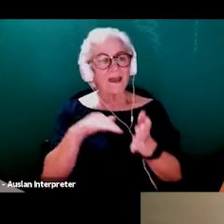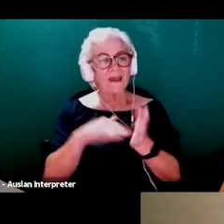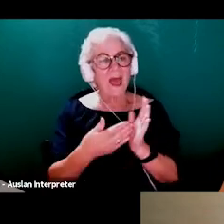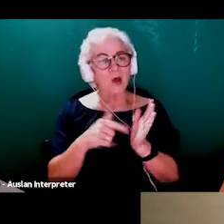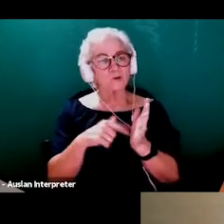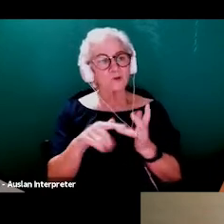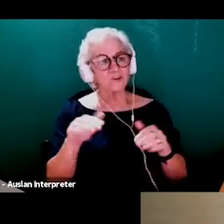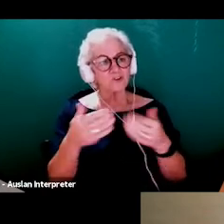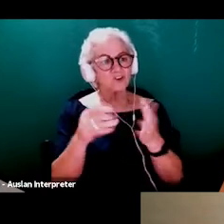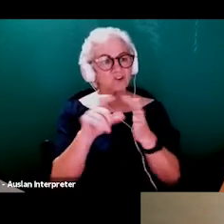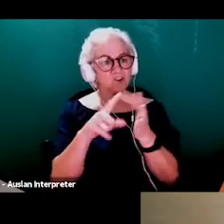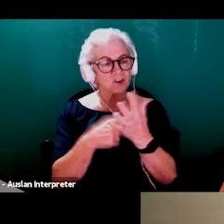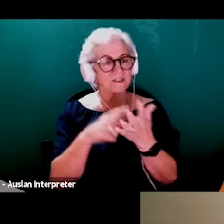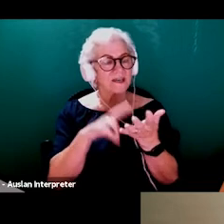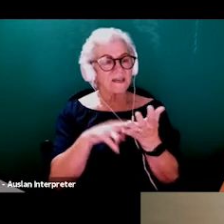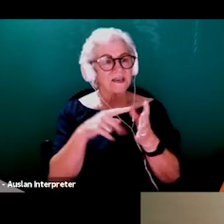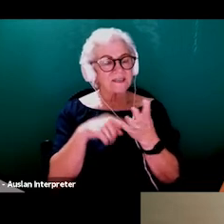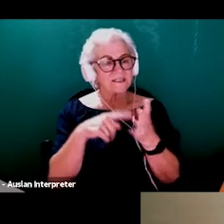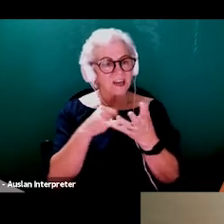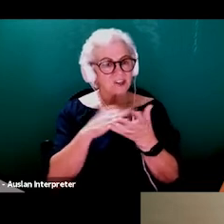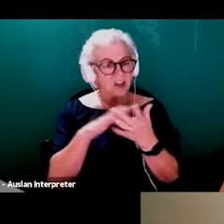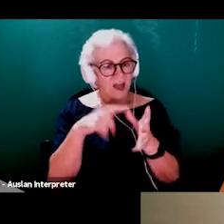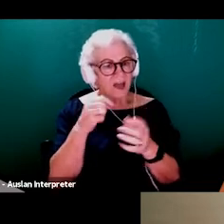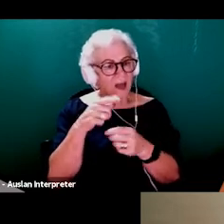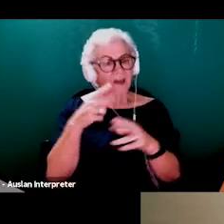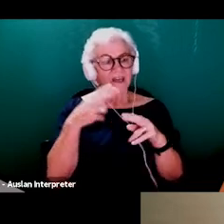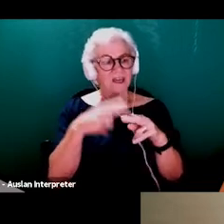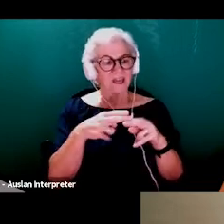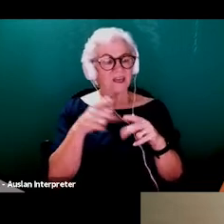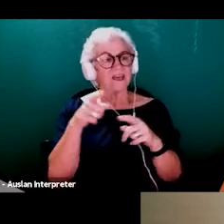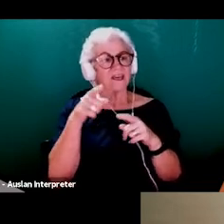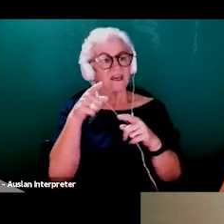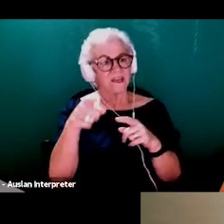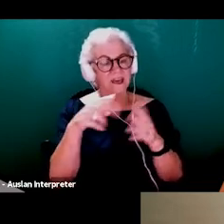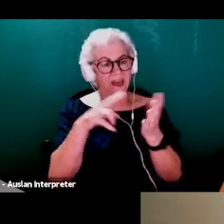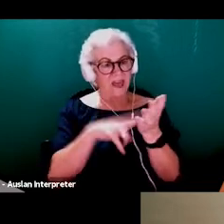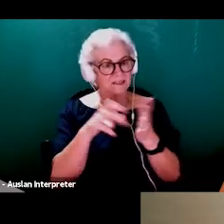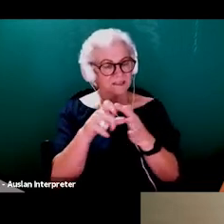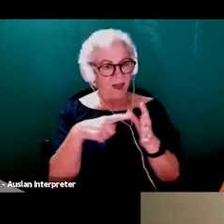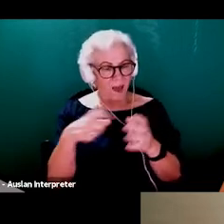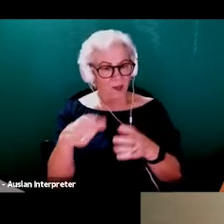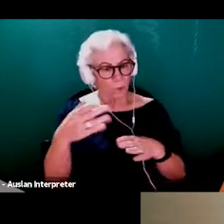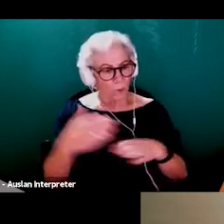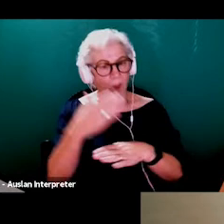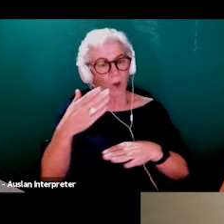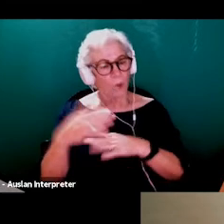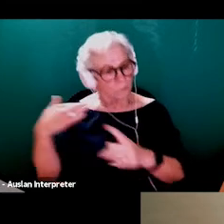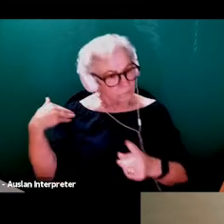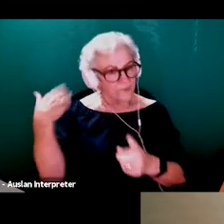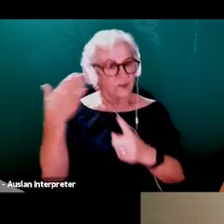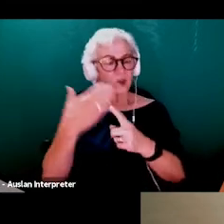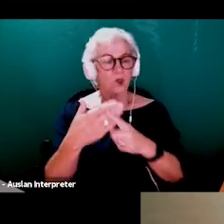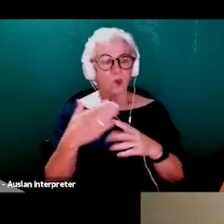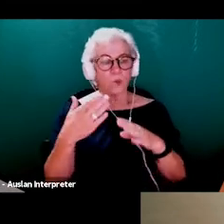Dr. Natasha Gisev. She's a scientific fellow at NDARC and has been working for a long time using linked